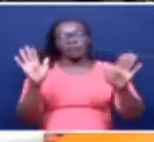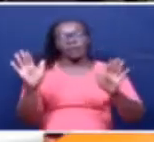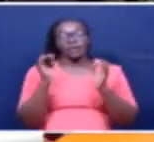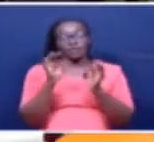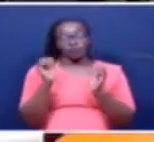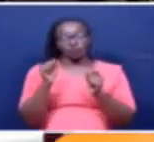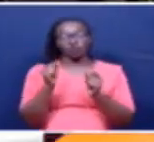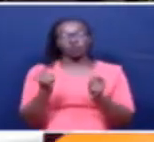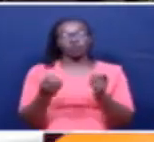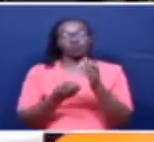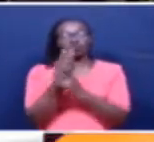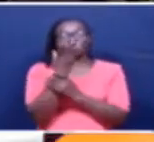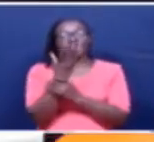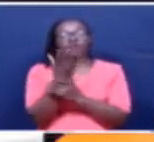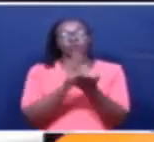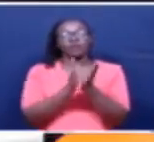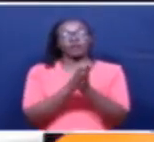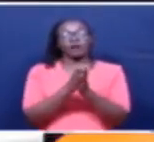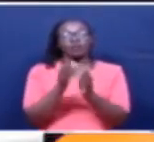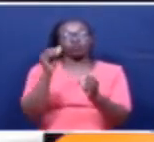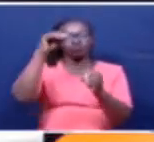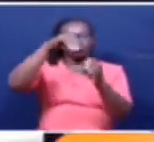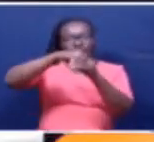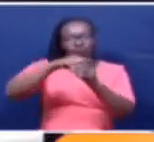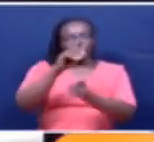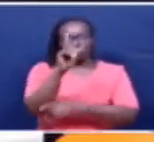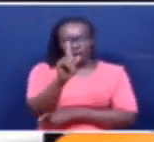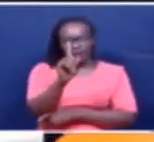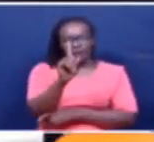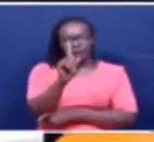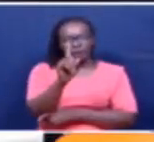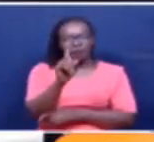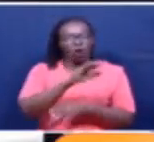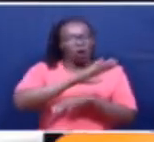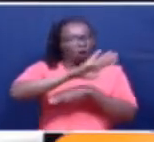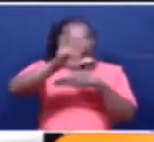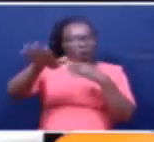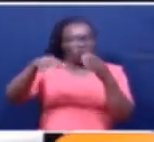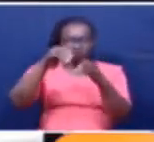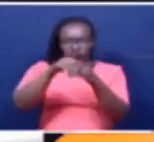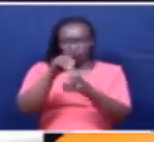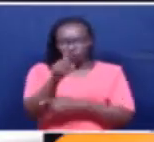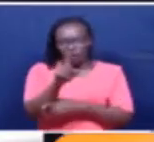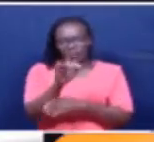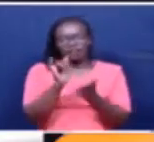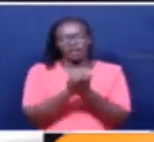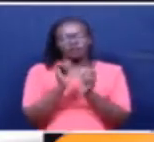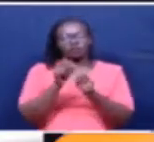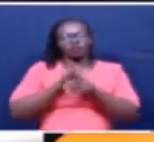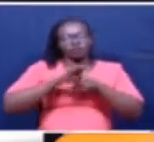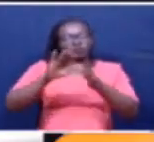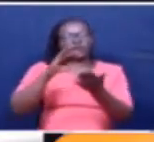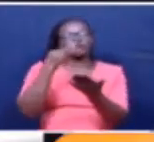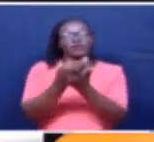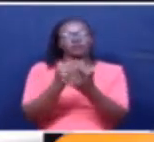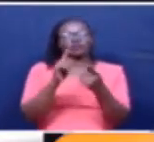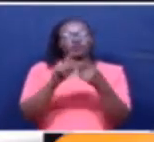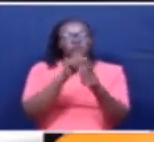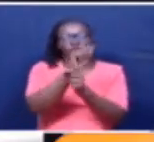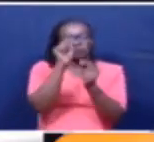up into one entity that can then extend this funding to the specific institutions,